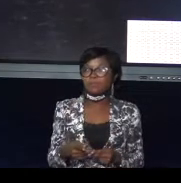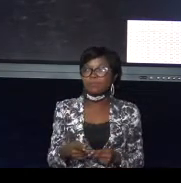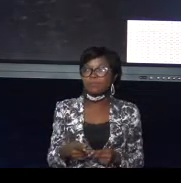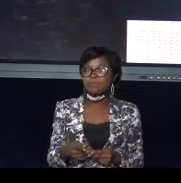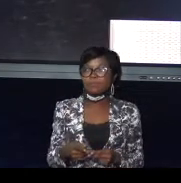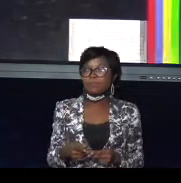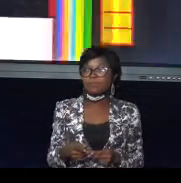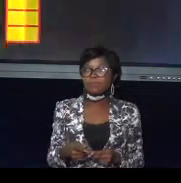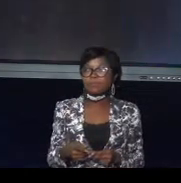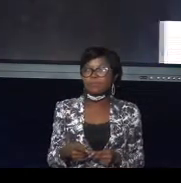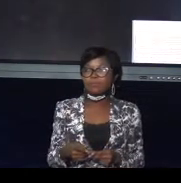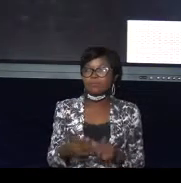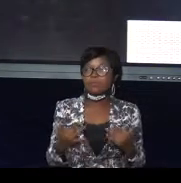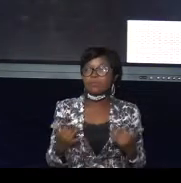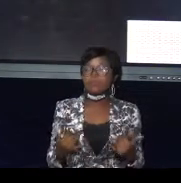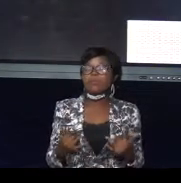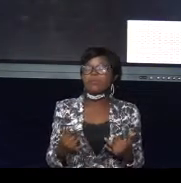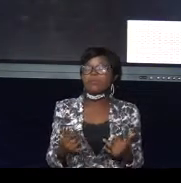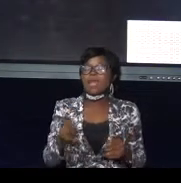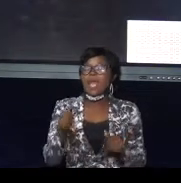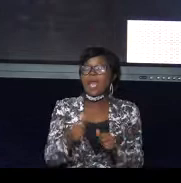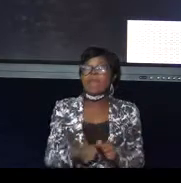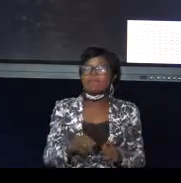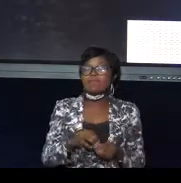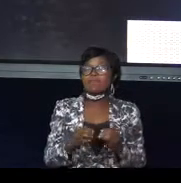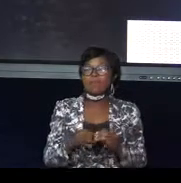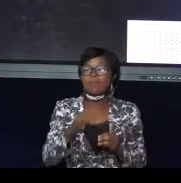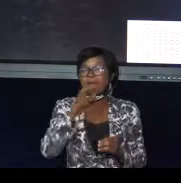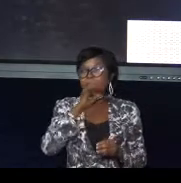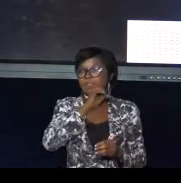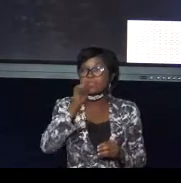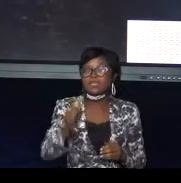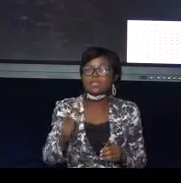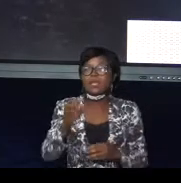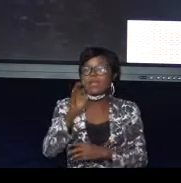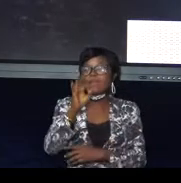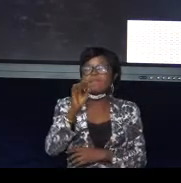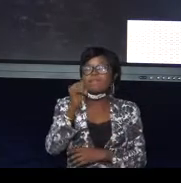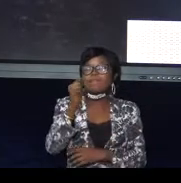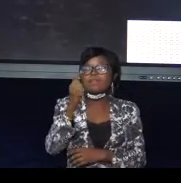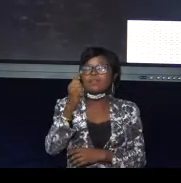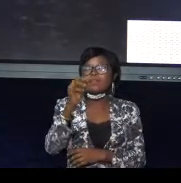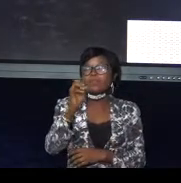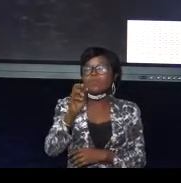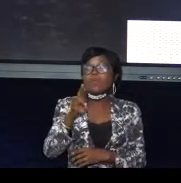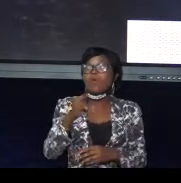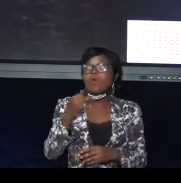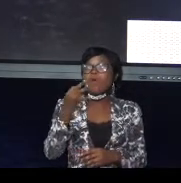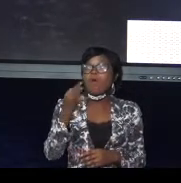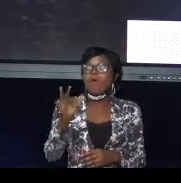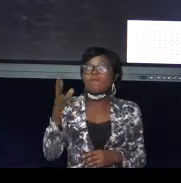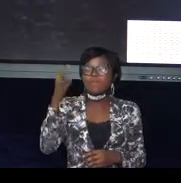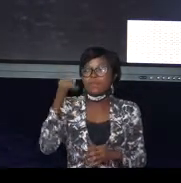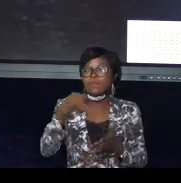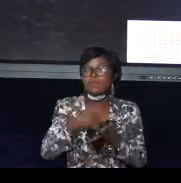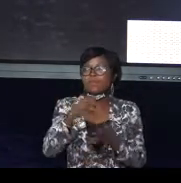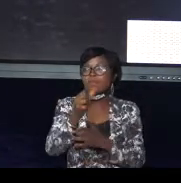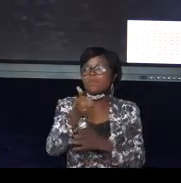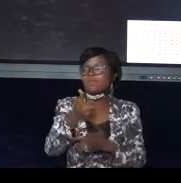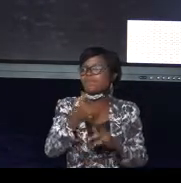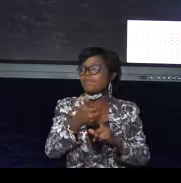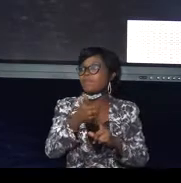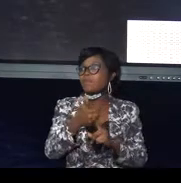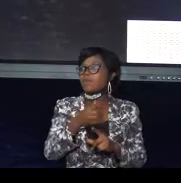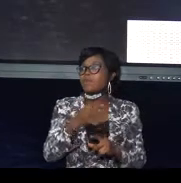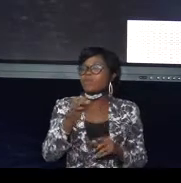3, factors of 12. Now, every number is a factor of itself. I mean, every number can go in itself. 12 can go in